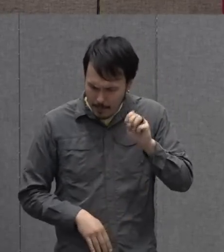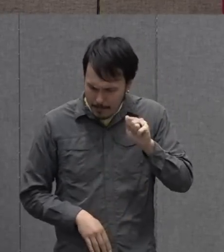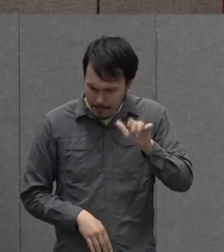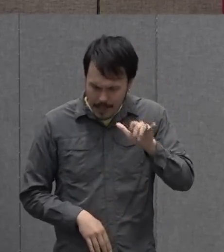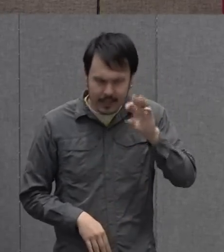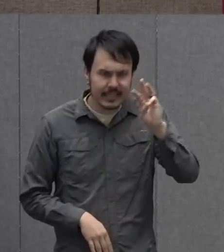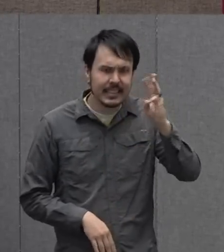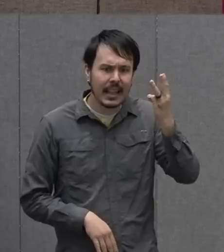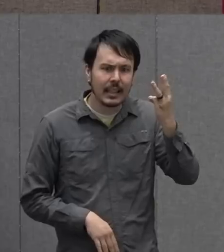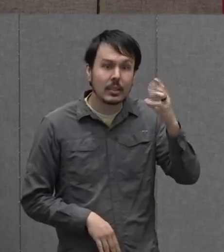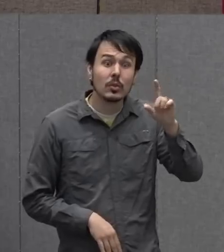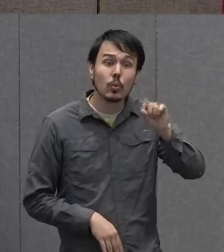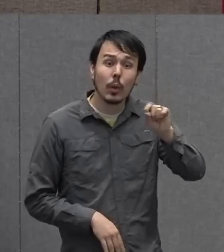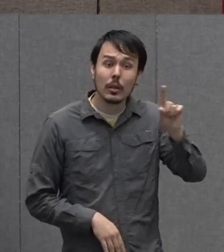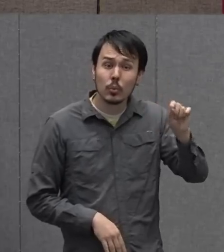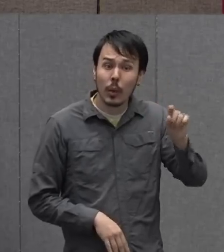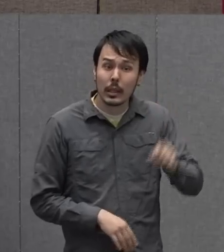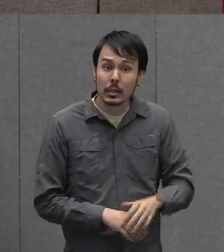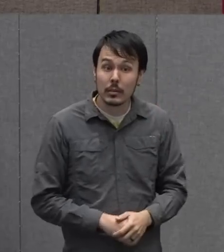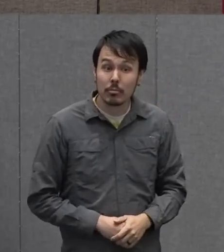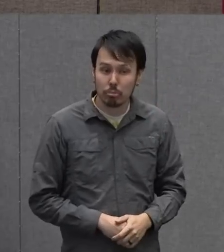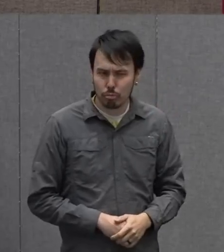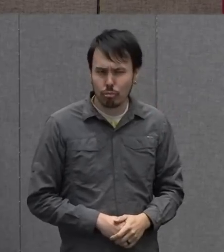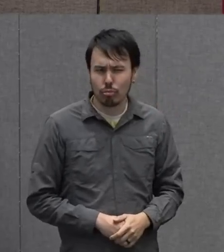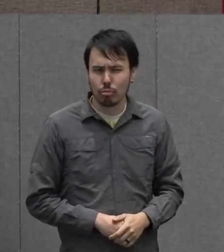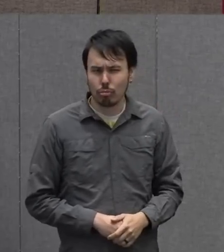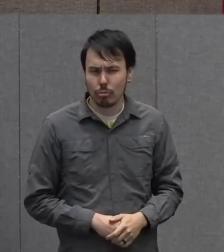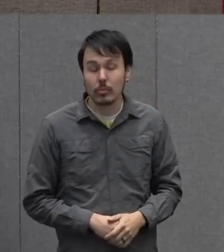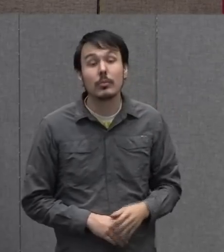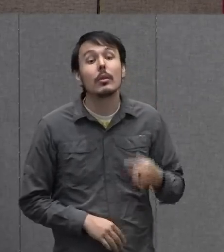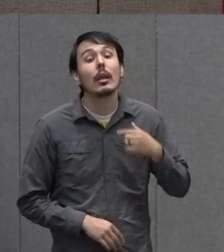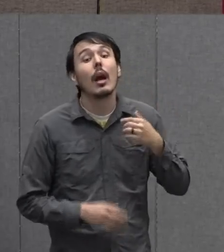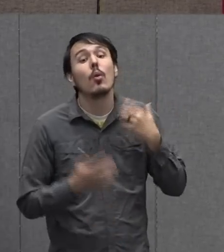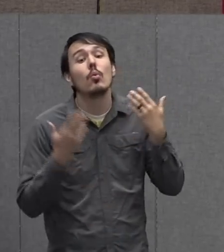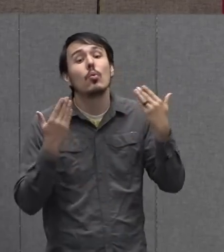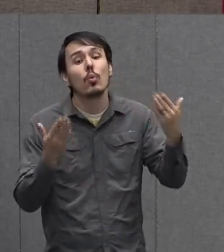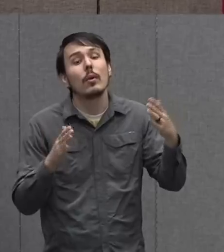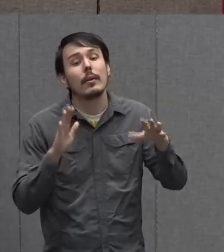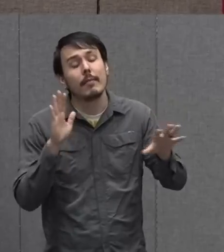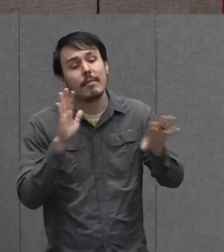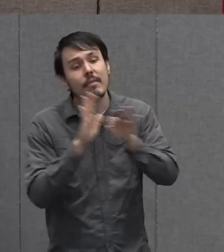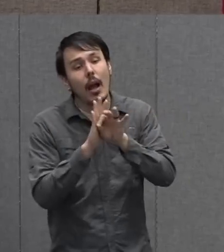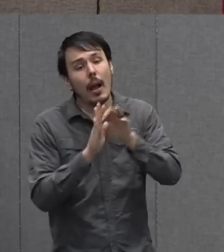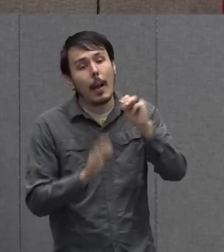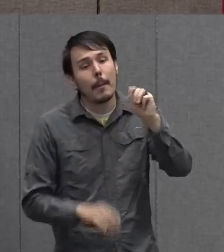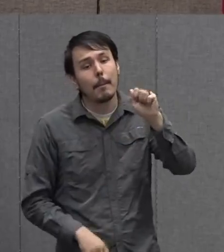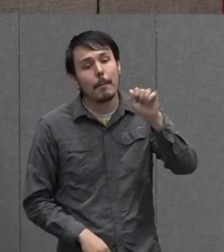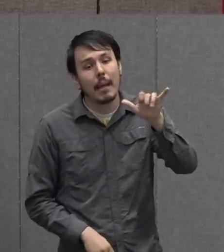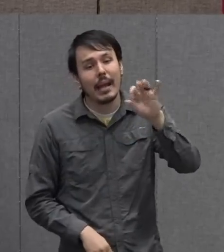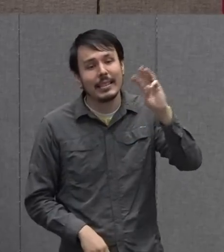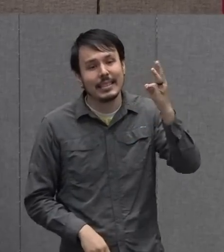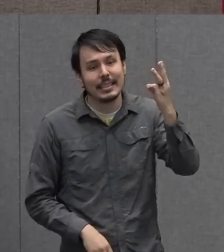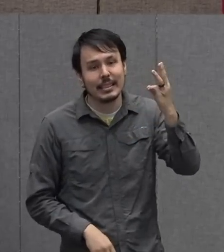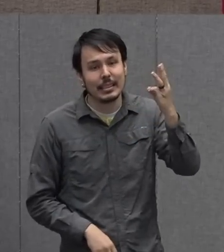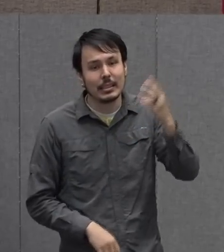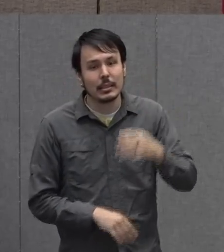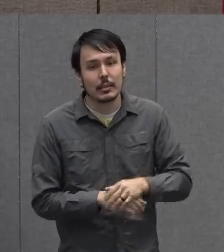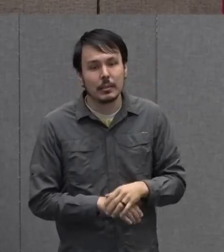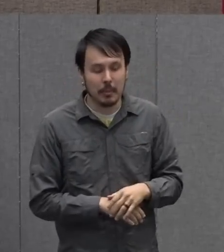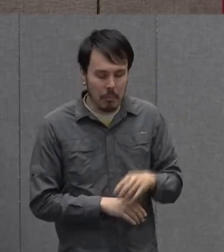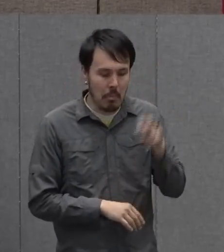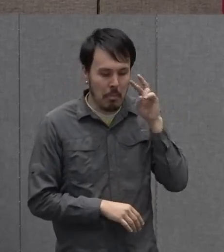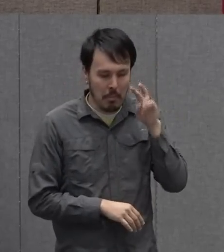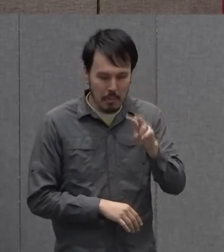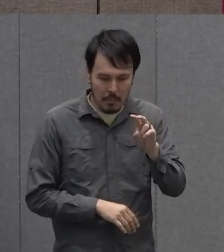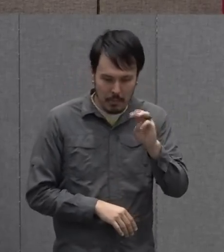6th, 2020. Let me find May 6th, May 6th.